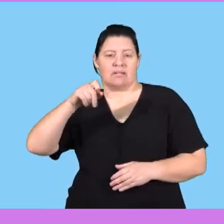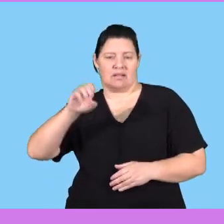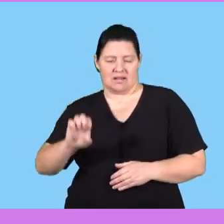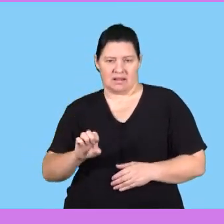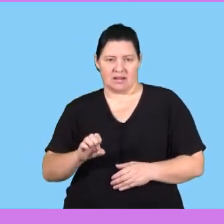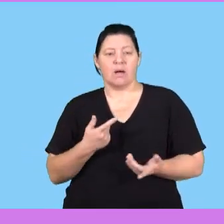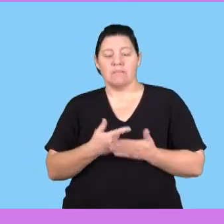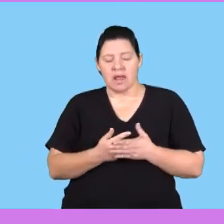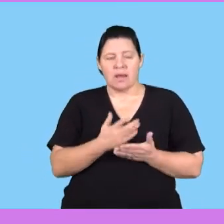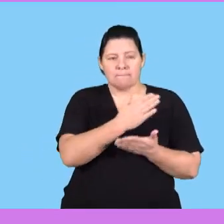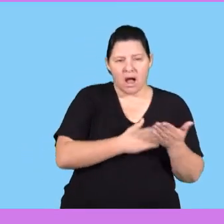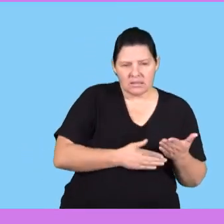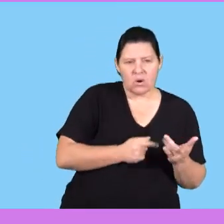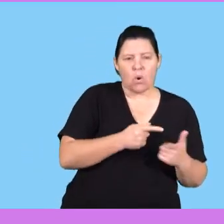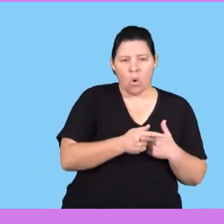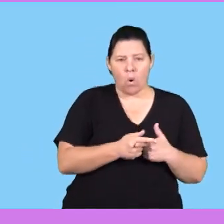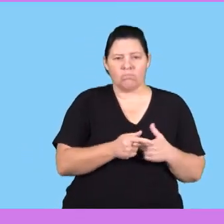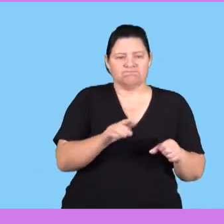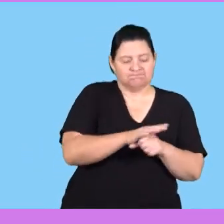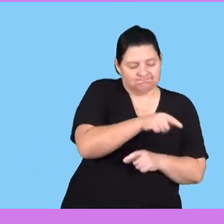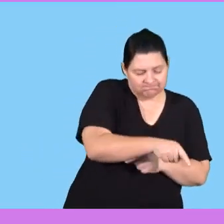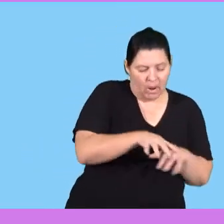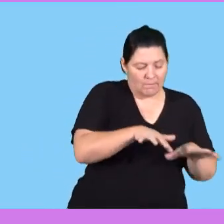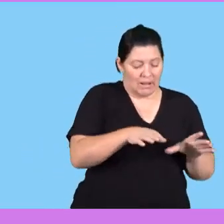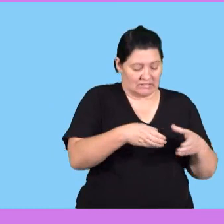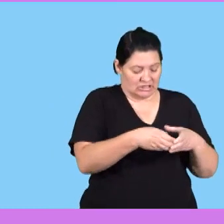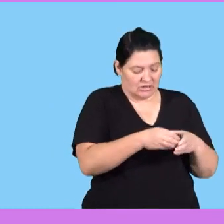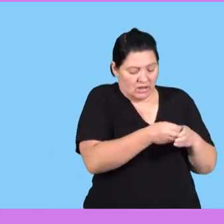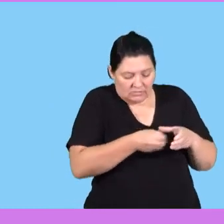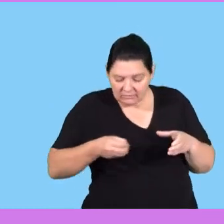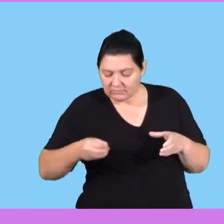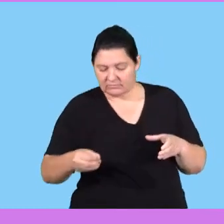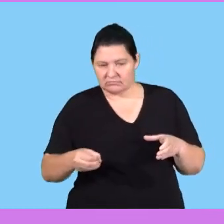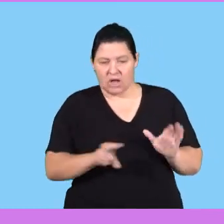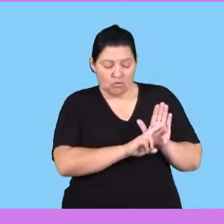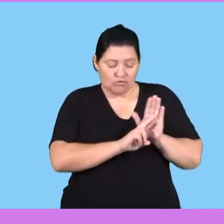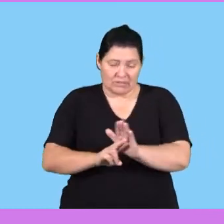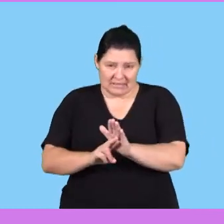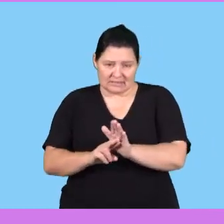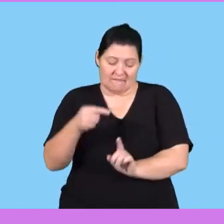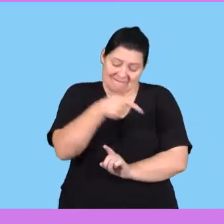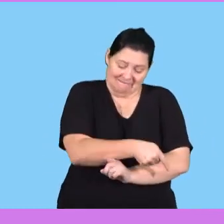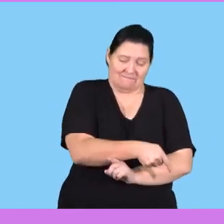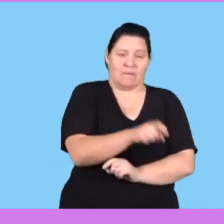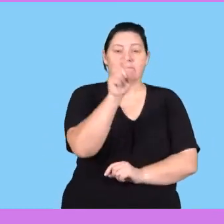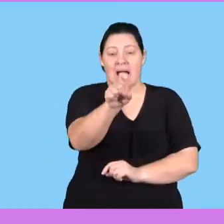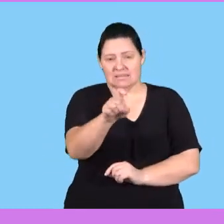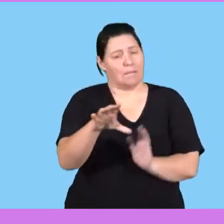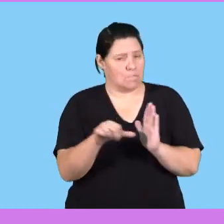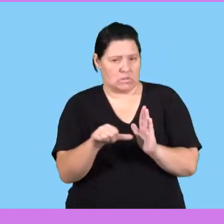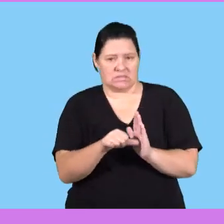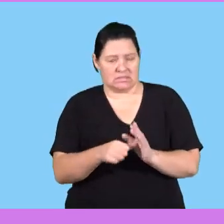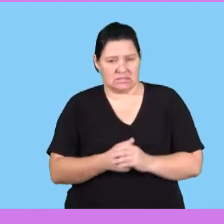is a part or slice or a subset of the population, and it must be representative. Very important,